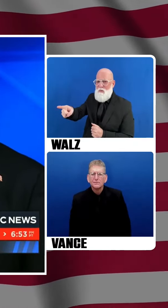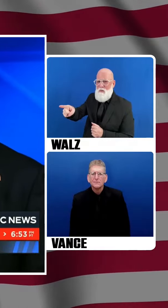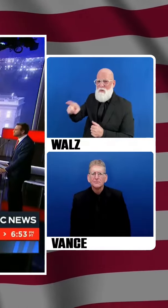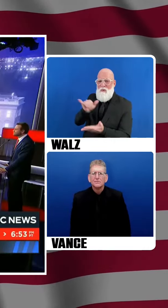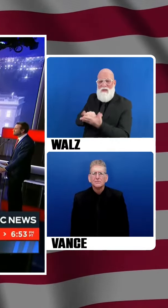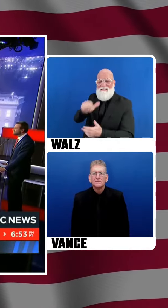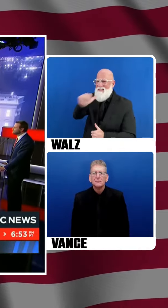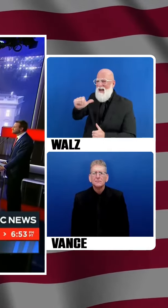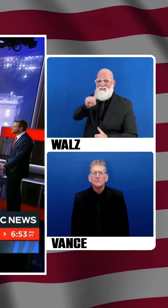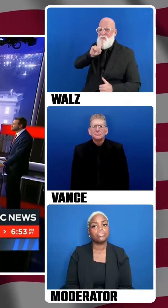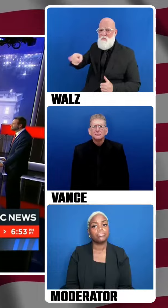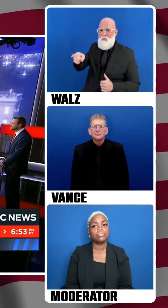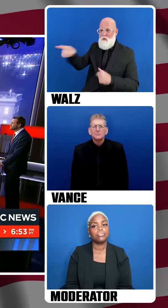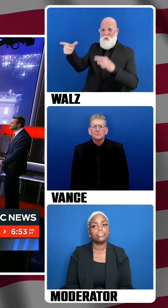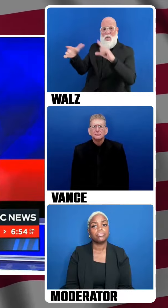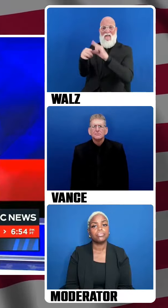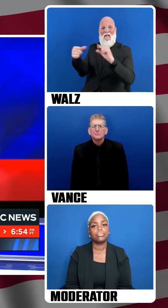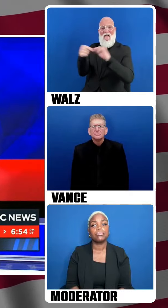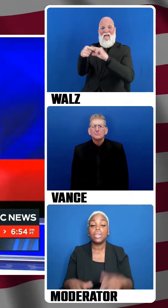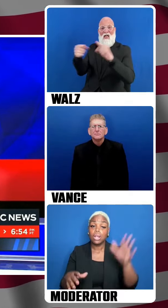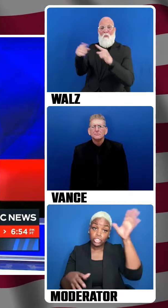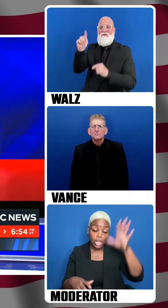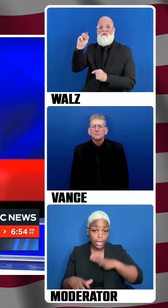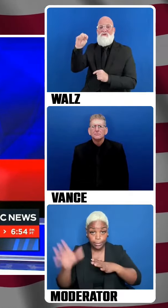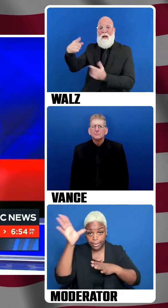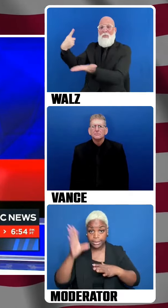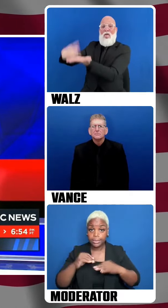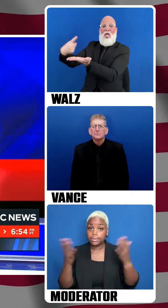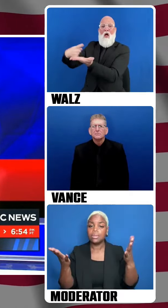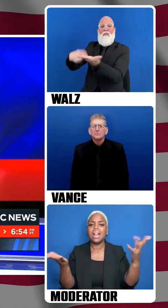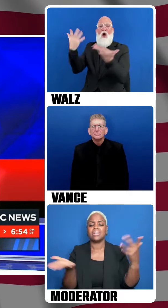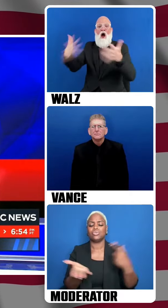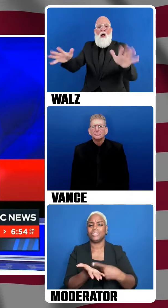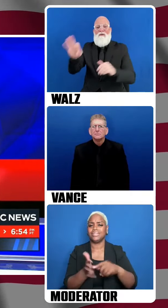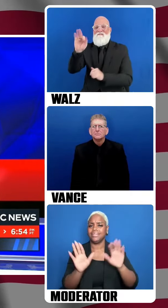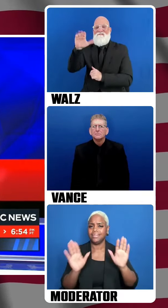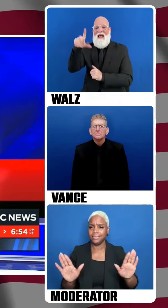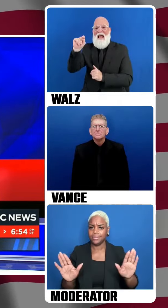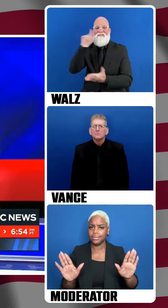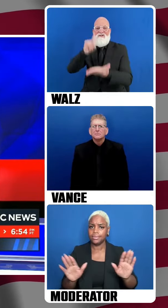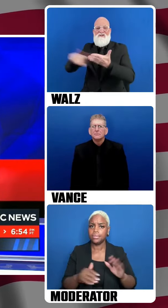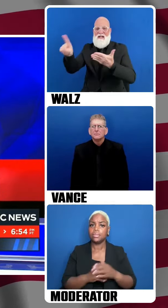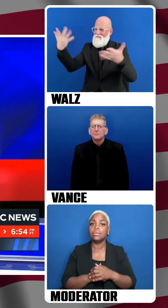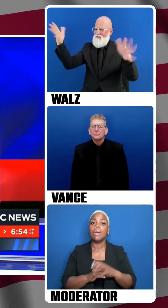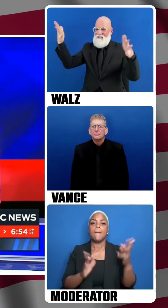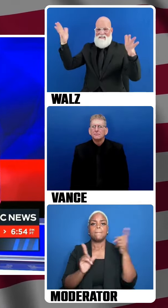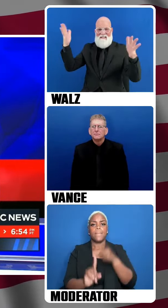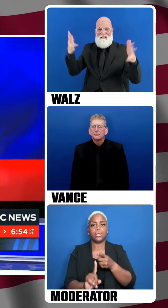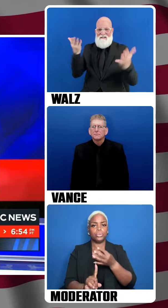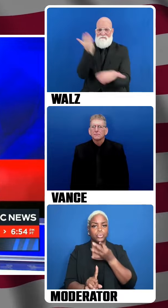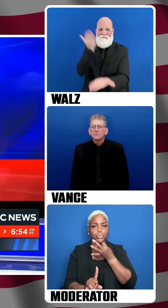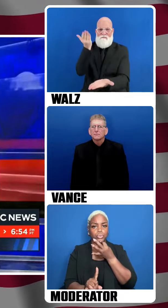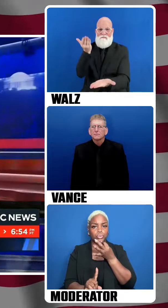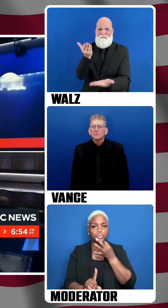a lot to discuss. We have to move on, and we're going to be right back with much more of the CBS News vice presidential debate in just a moment.